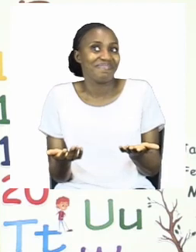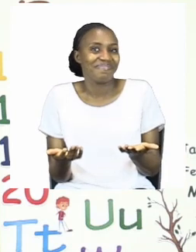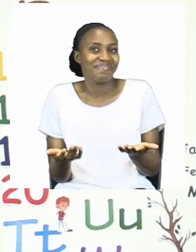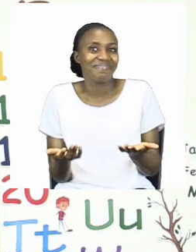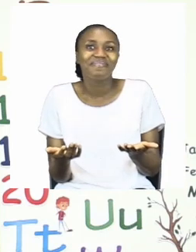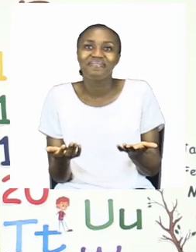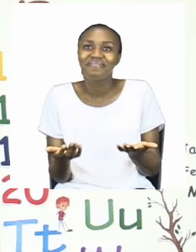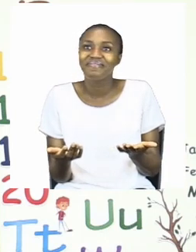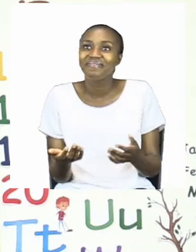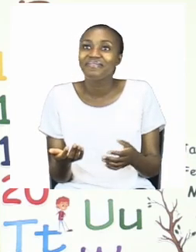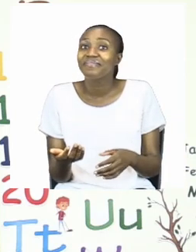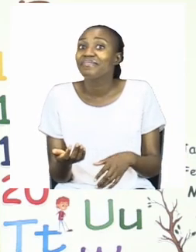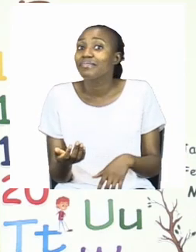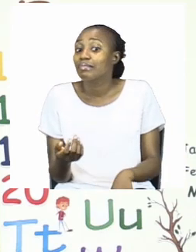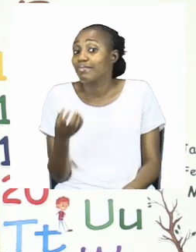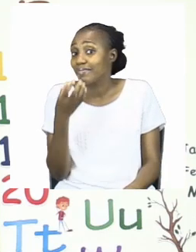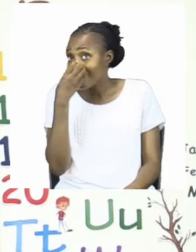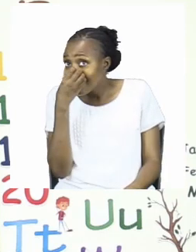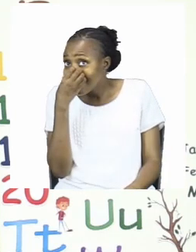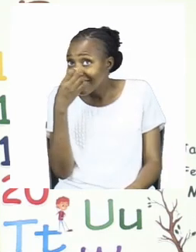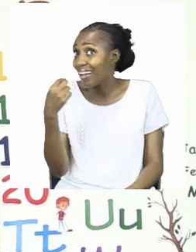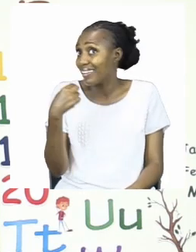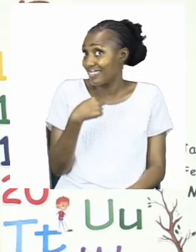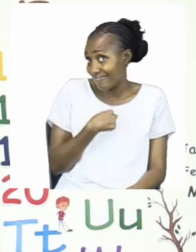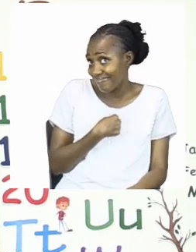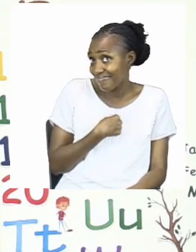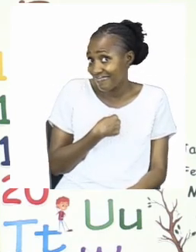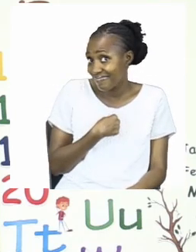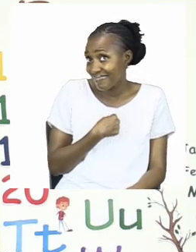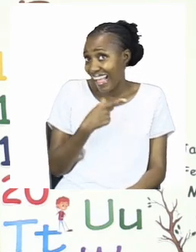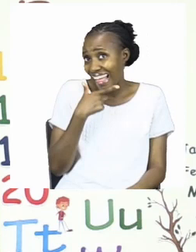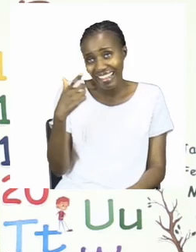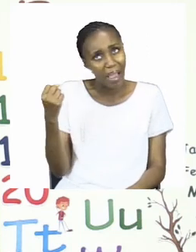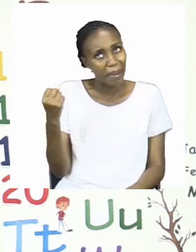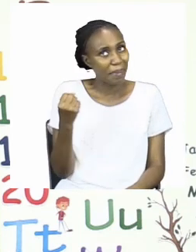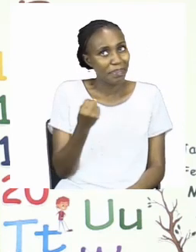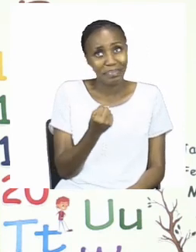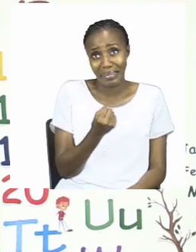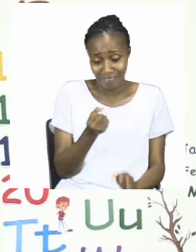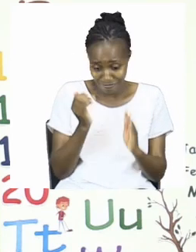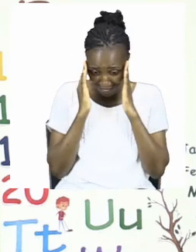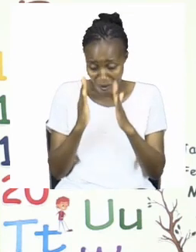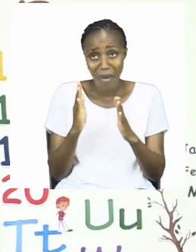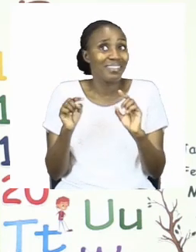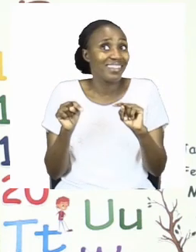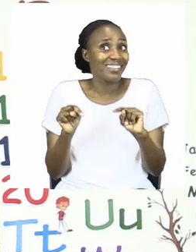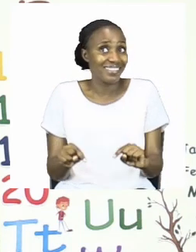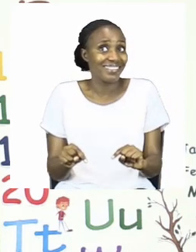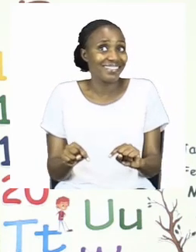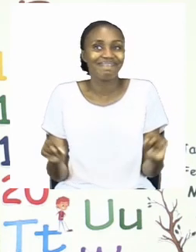are. So, from Sashi and I would like to say thank you so much for joining us